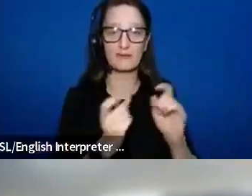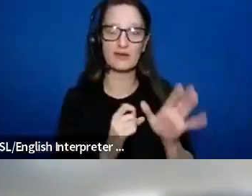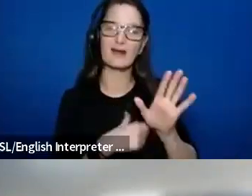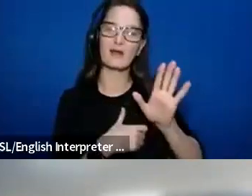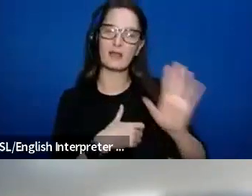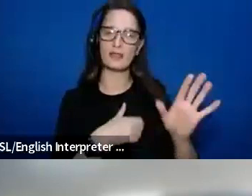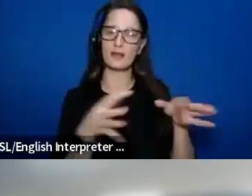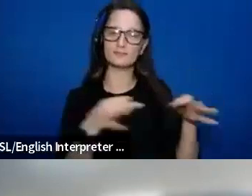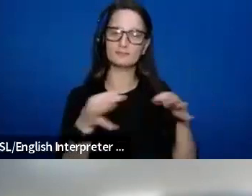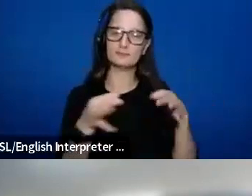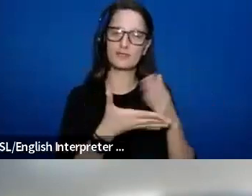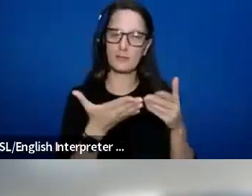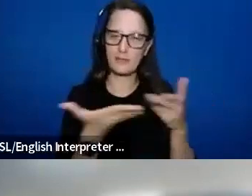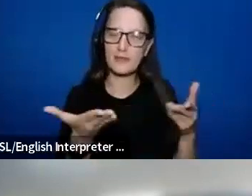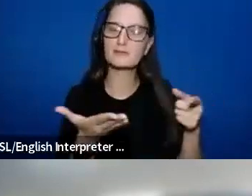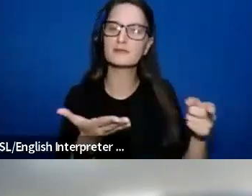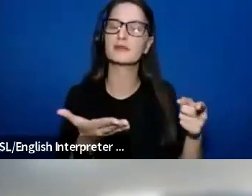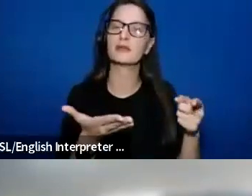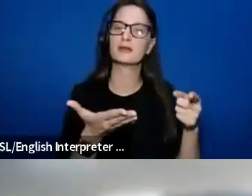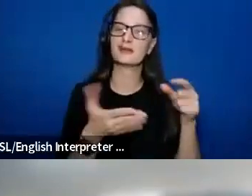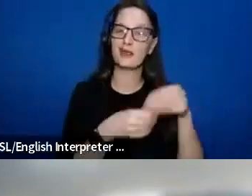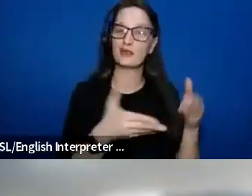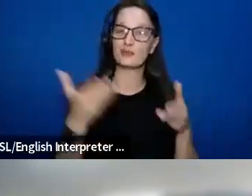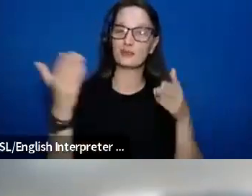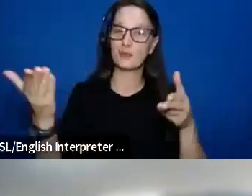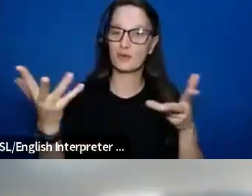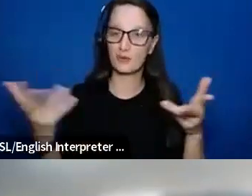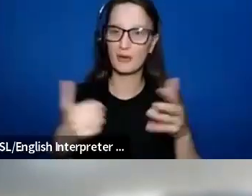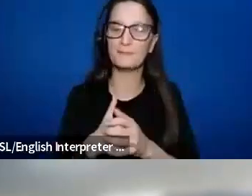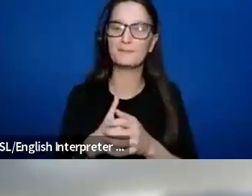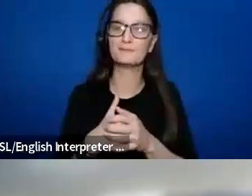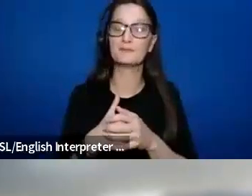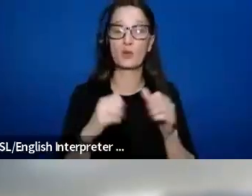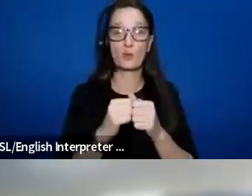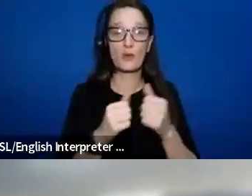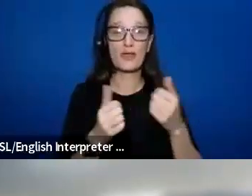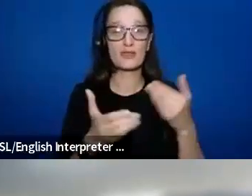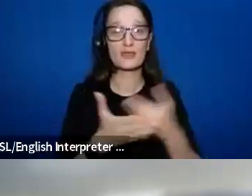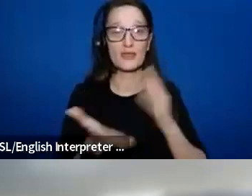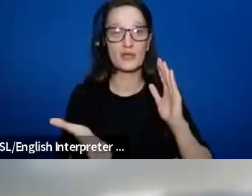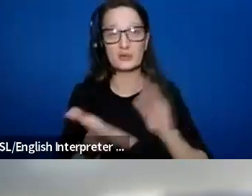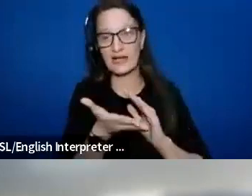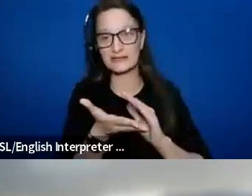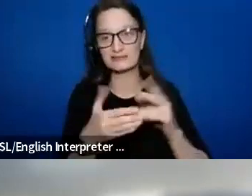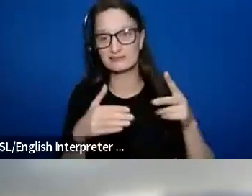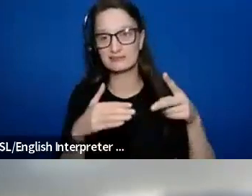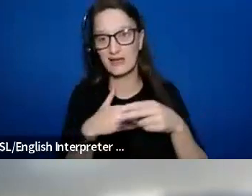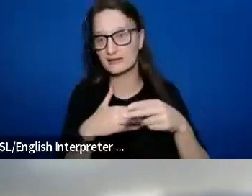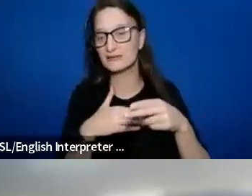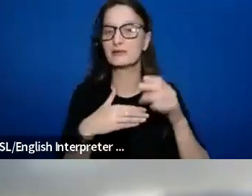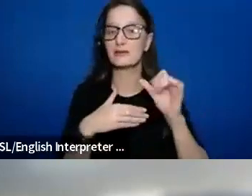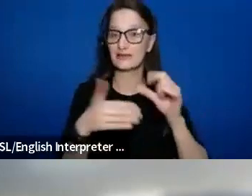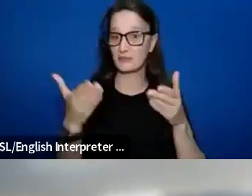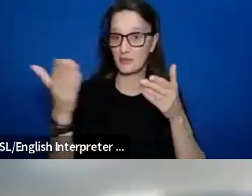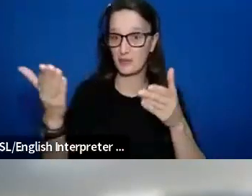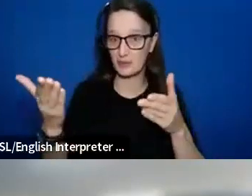in the proposal is with the new cuts that are being proposed, the new